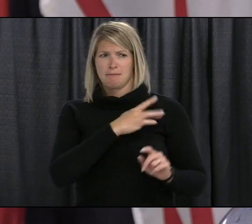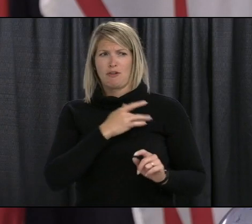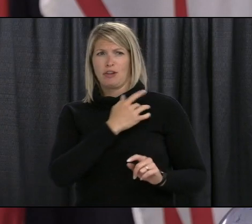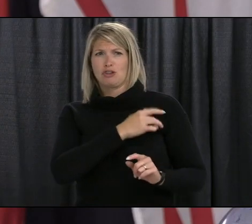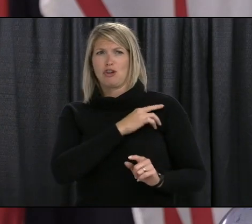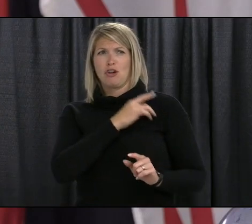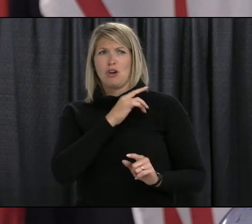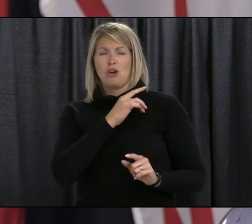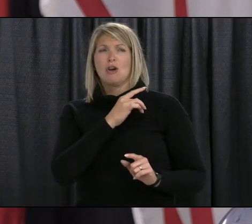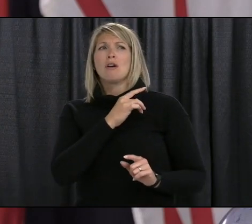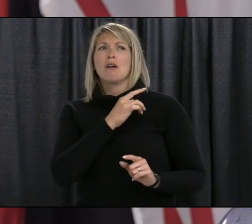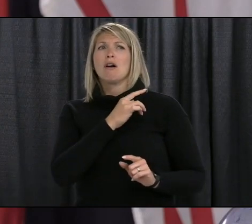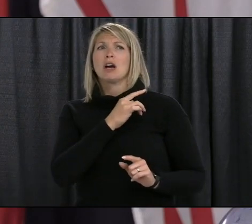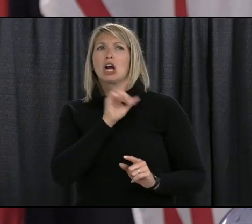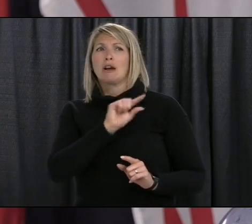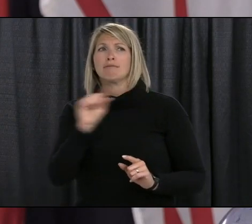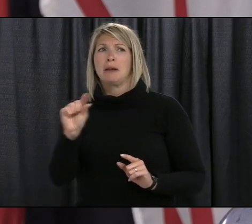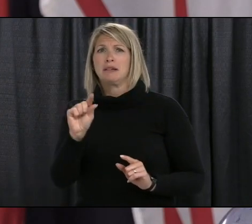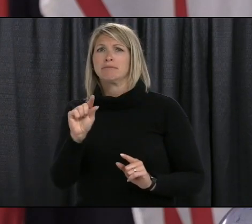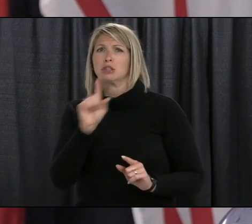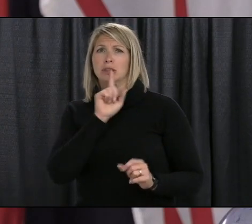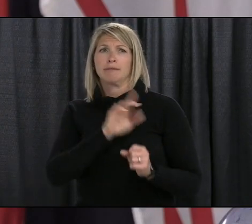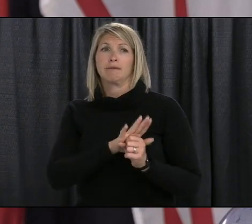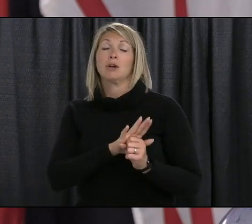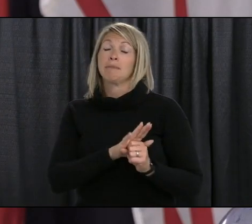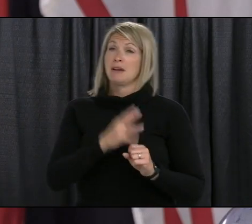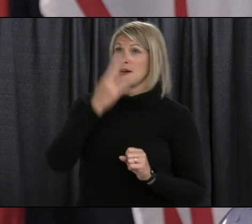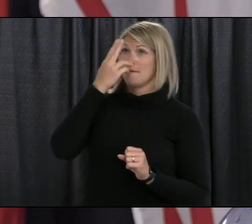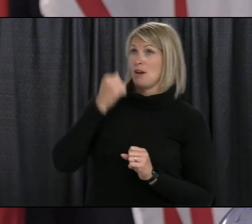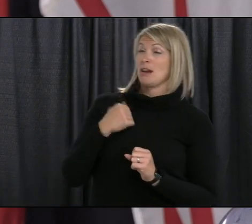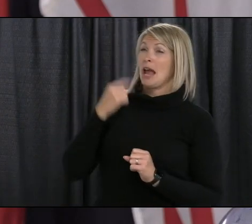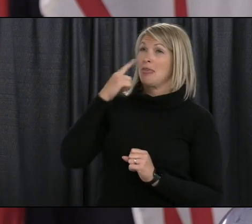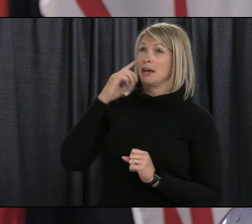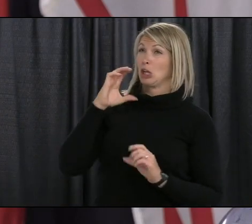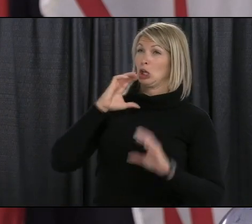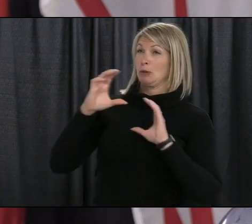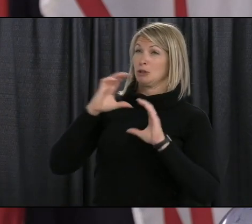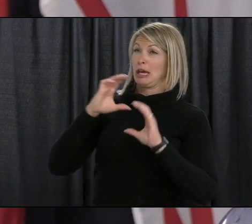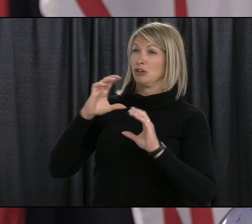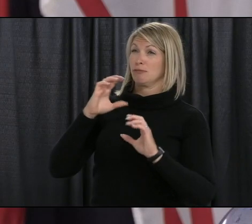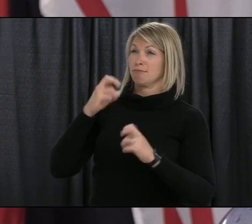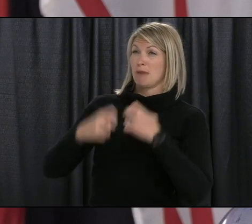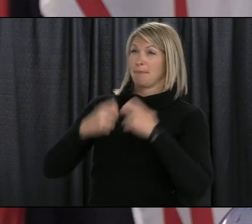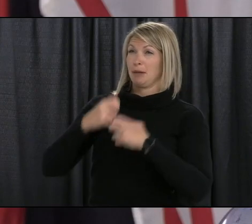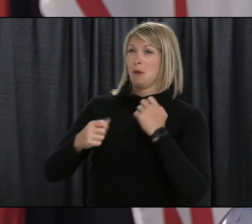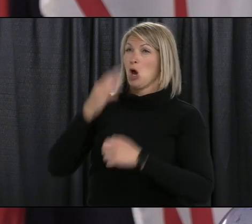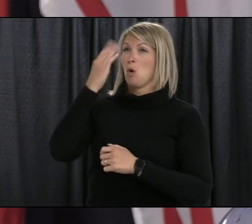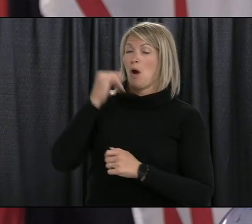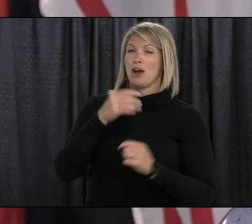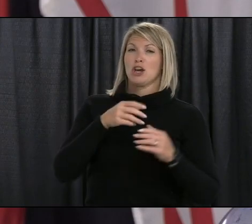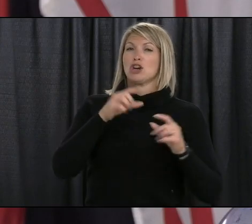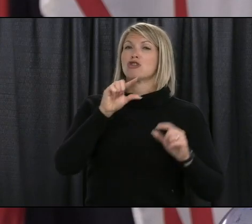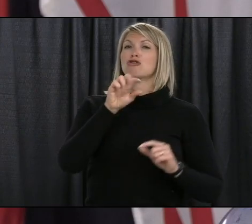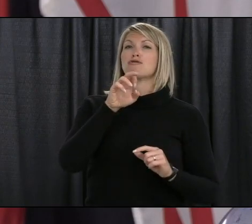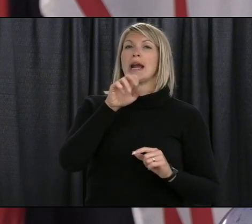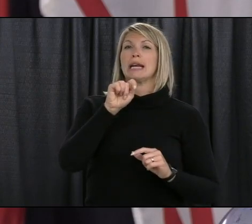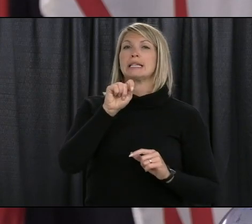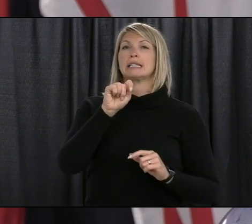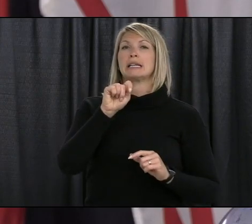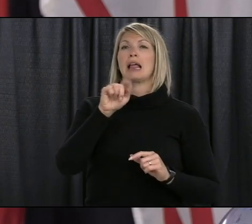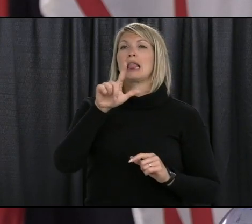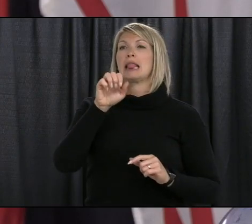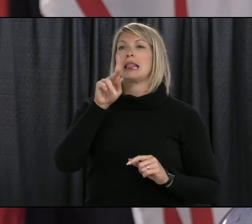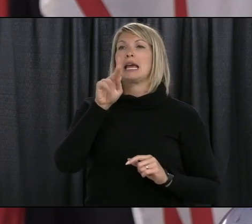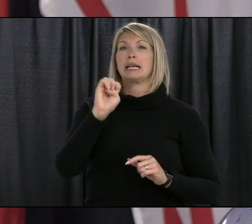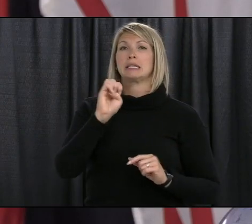a communication issue here. I checked up on Great Lakes boats, particularly in the light of comments. There is the concept of what's